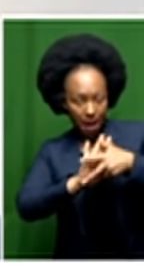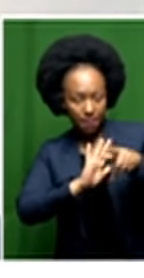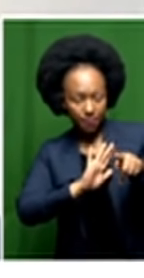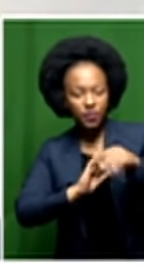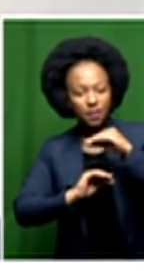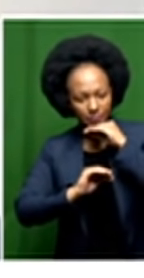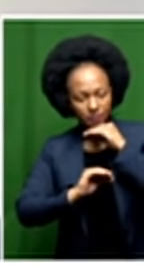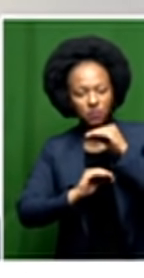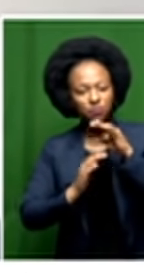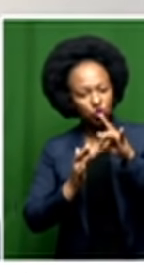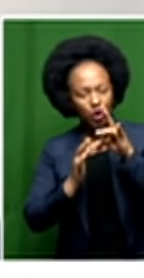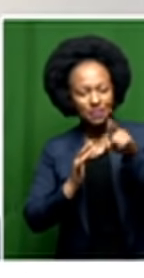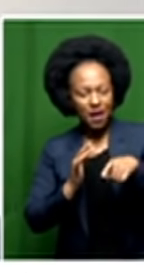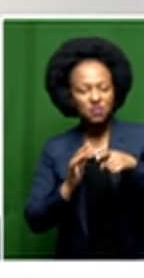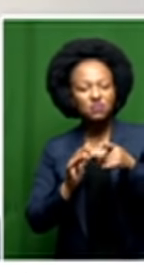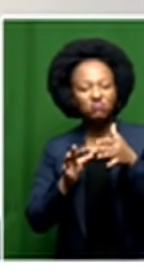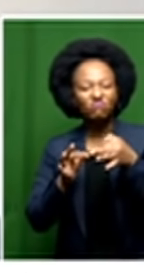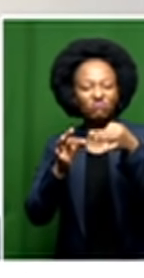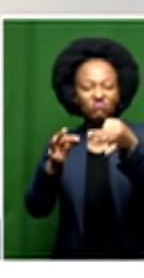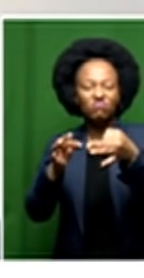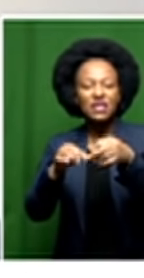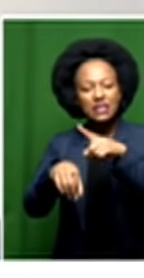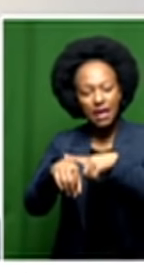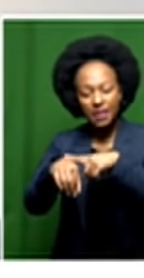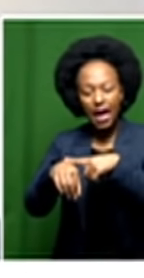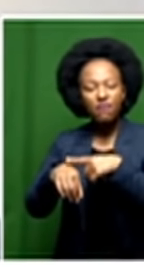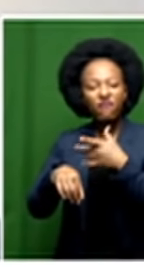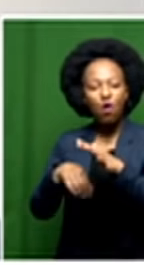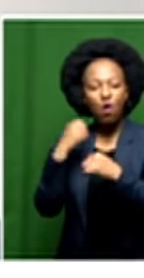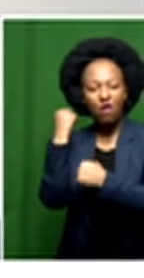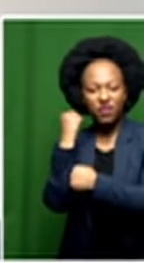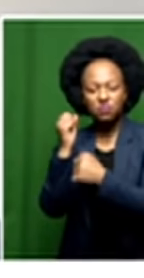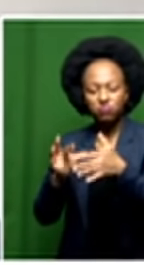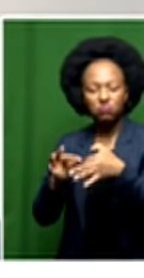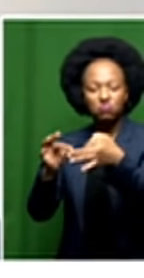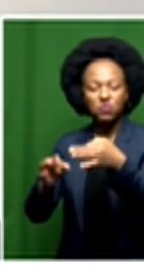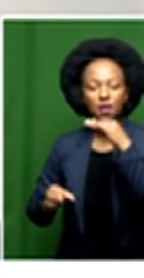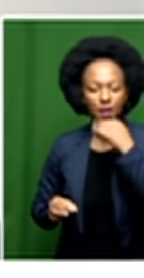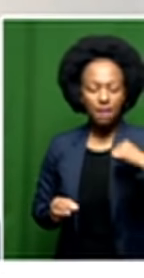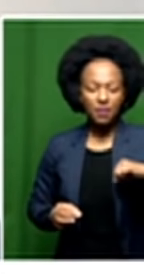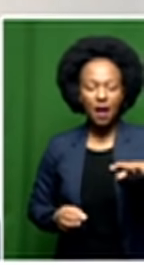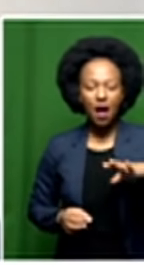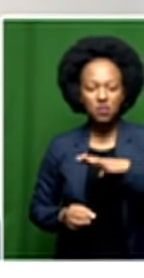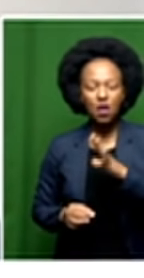but to postpone the election and to extend the term of office, which means that these municipal councillors